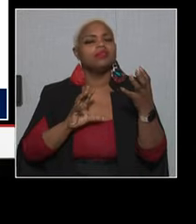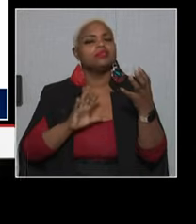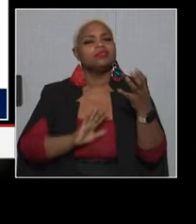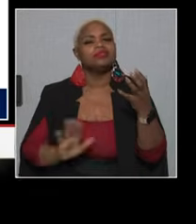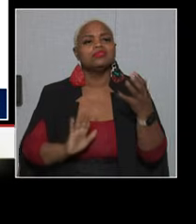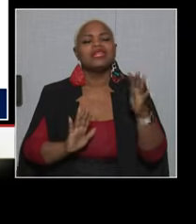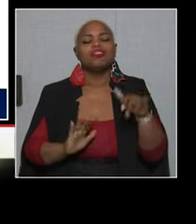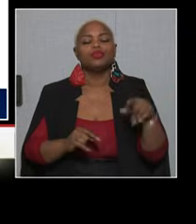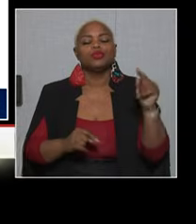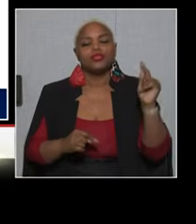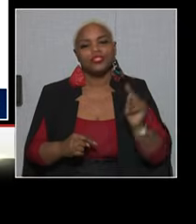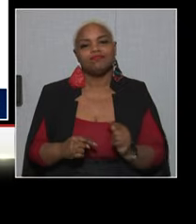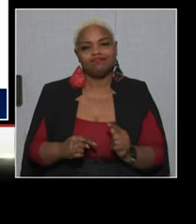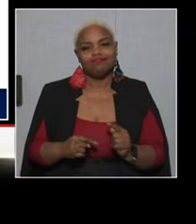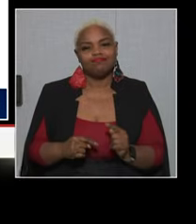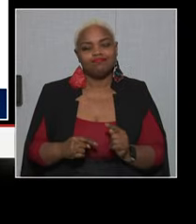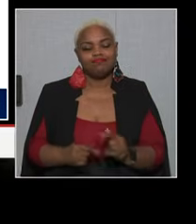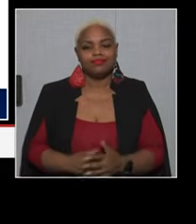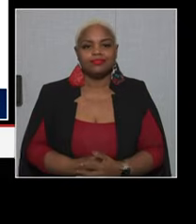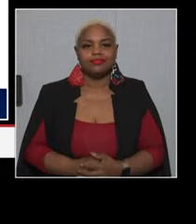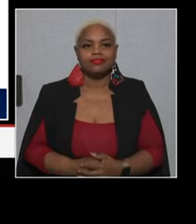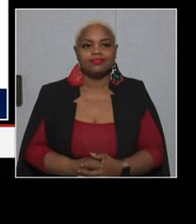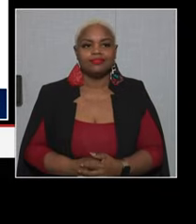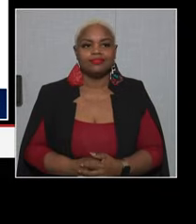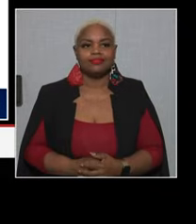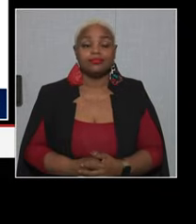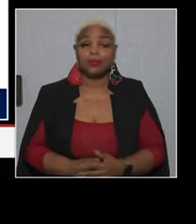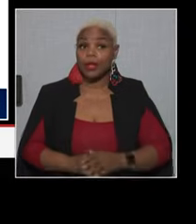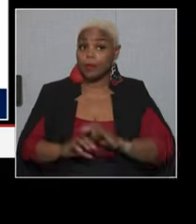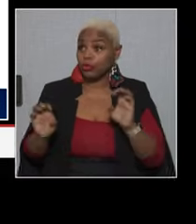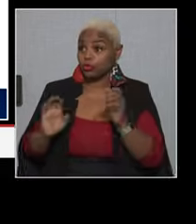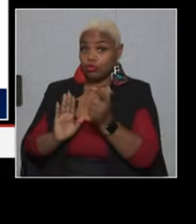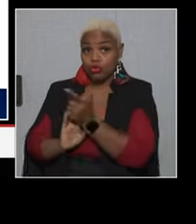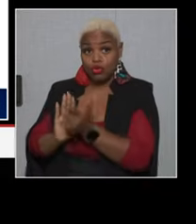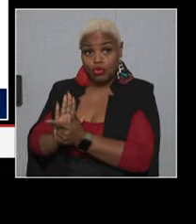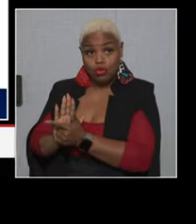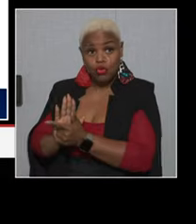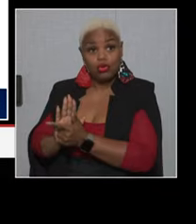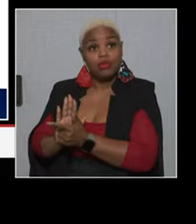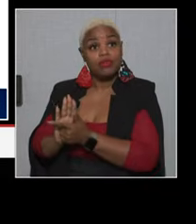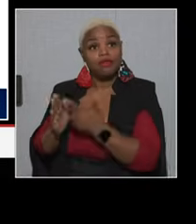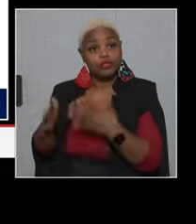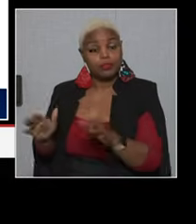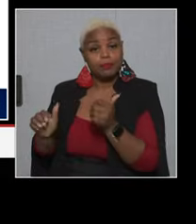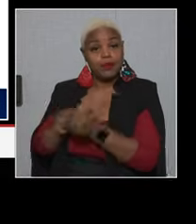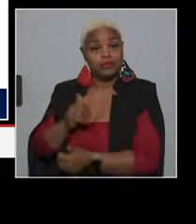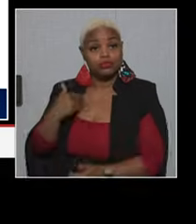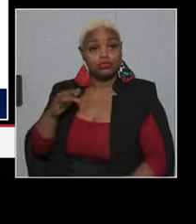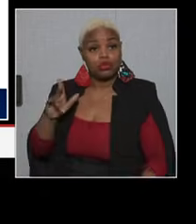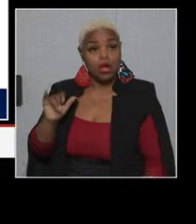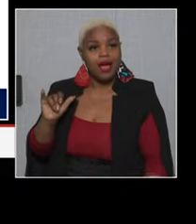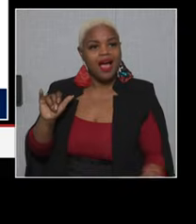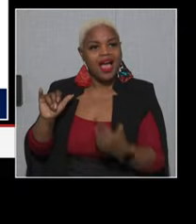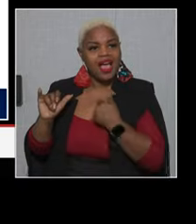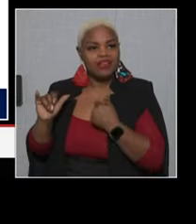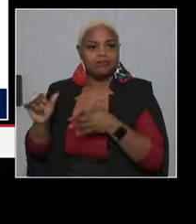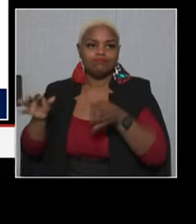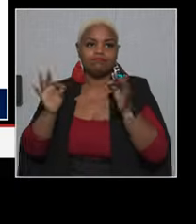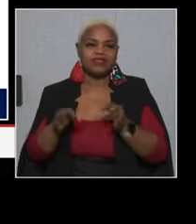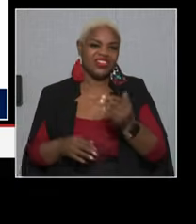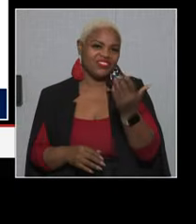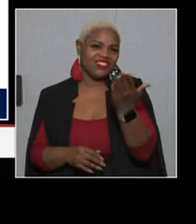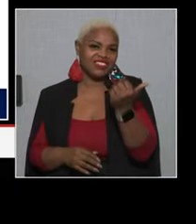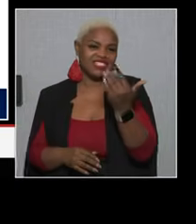around the city. Since emergency legislation was enacted in early July, I've declared 15 curfew zones with only